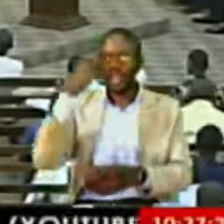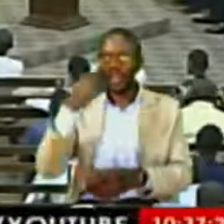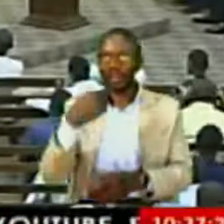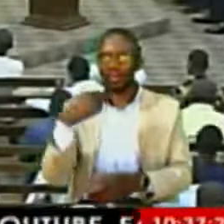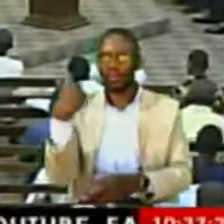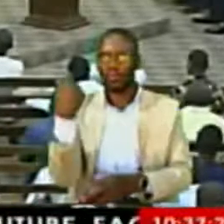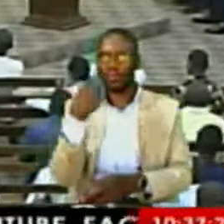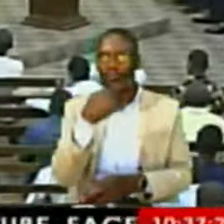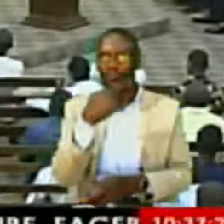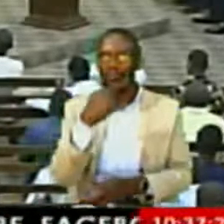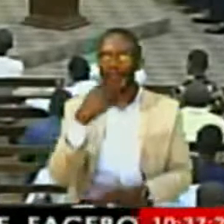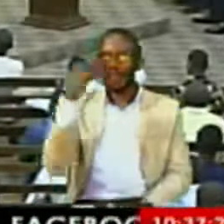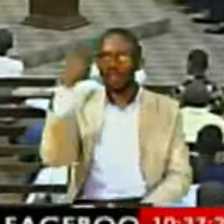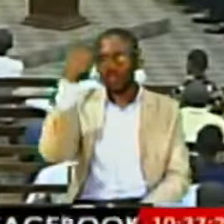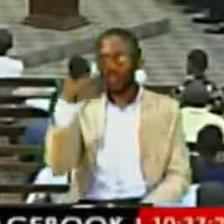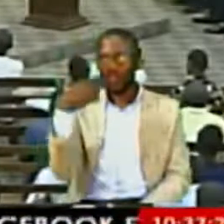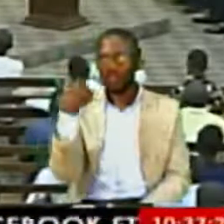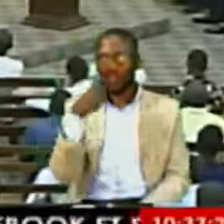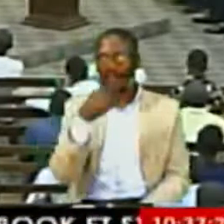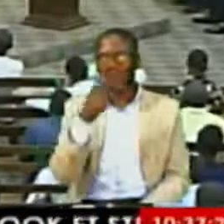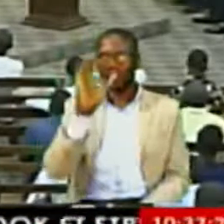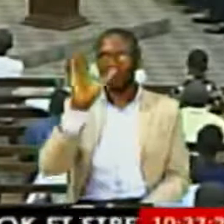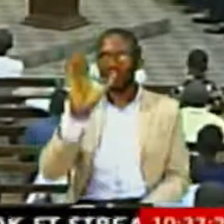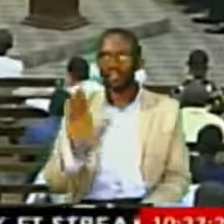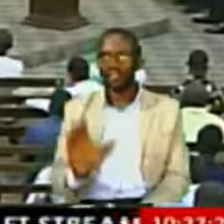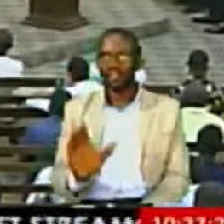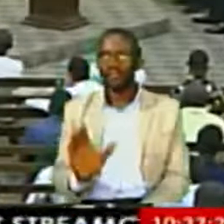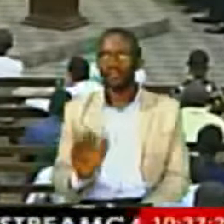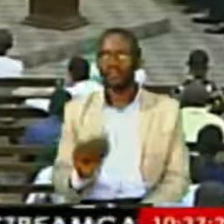Romans. Romains chapitre